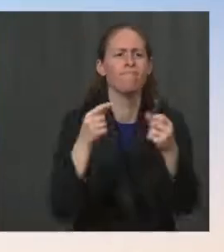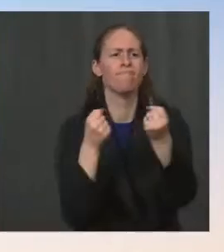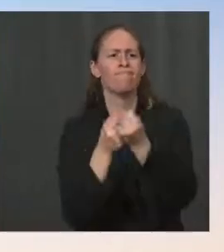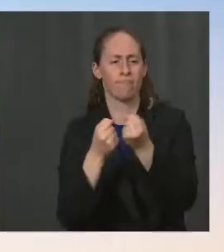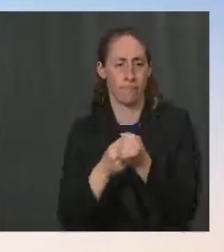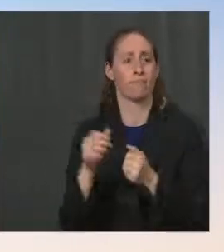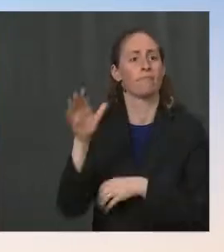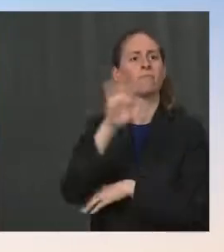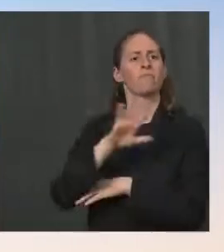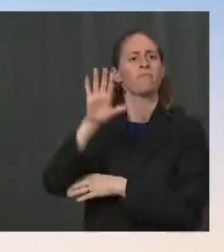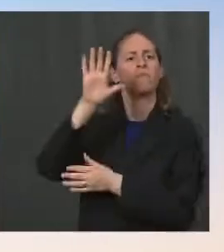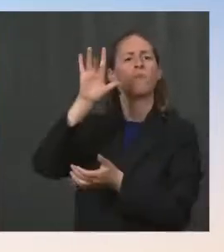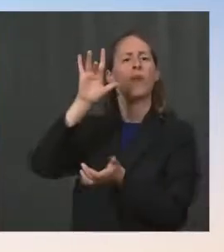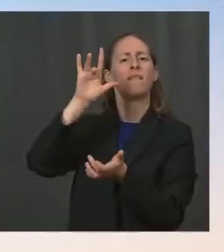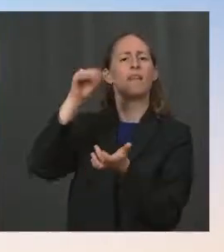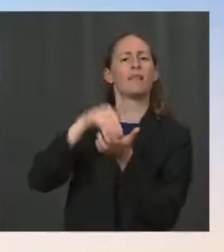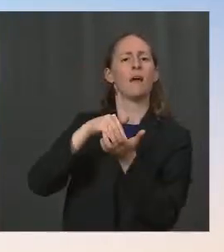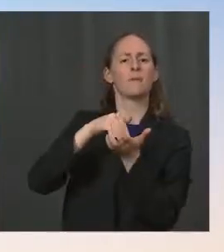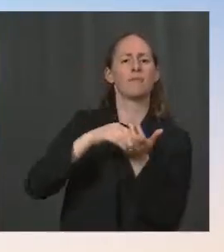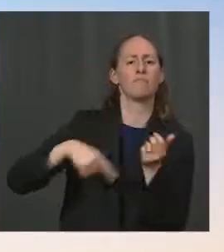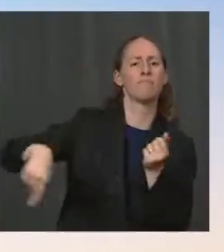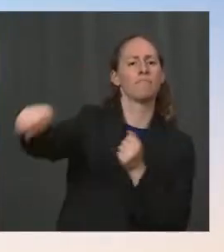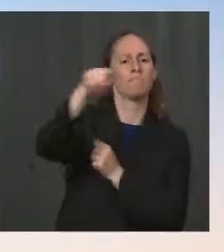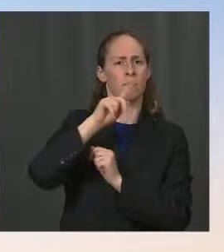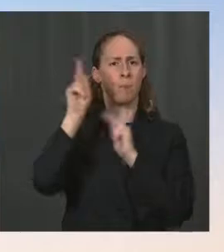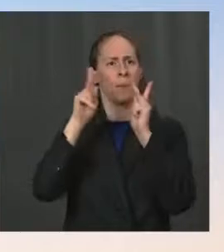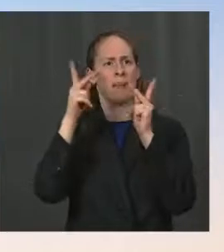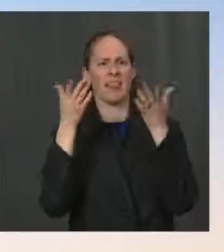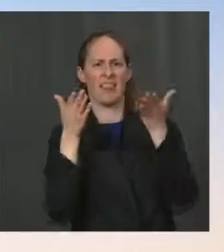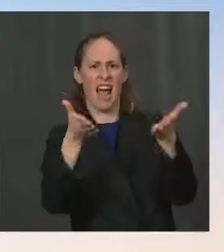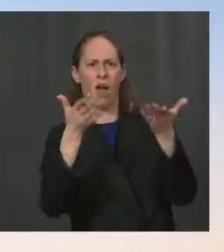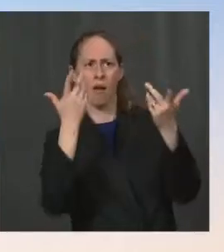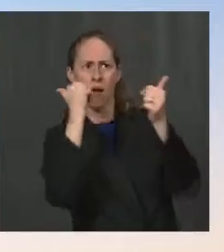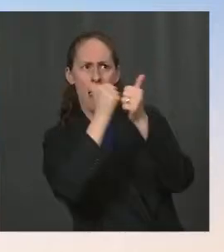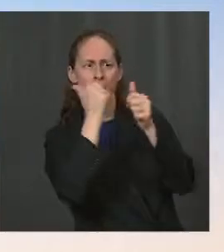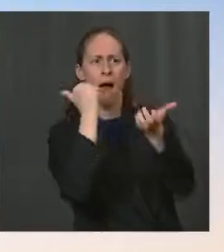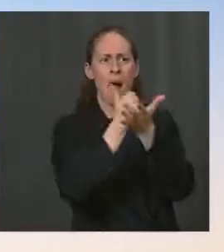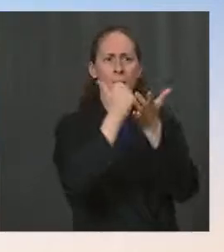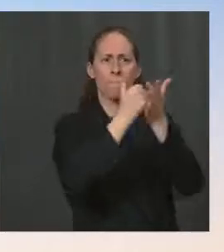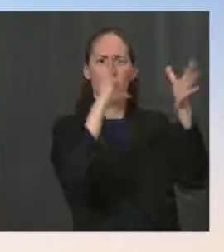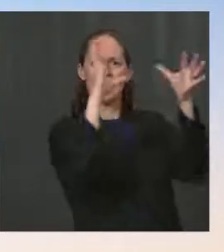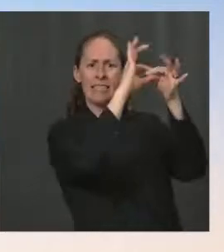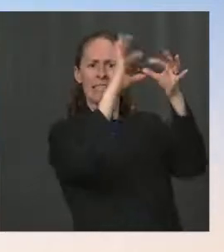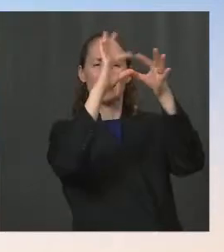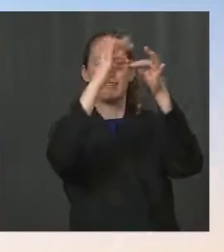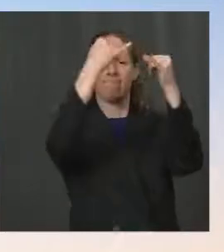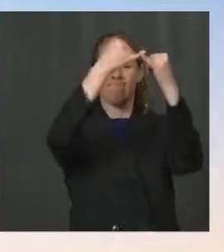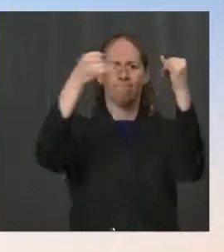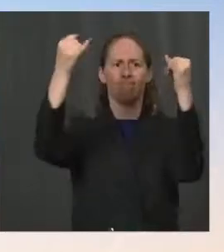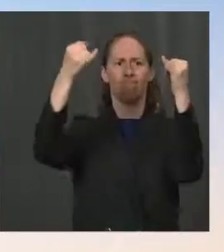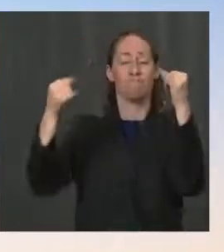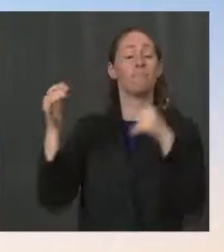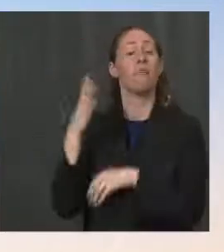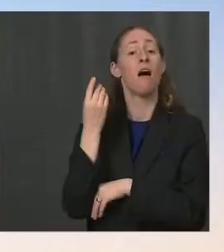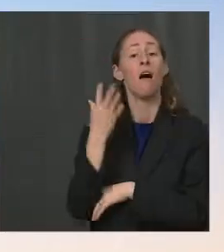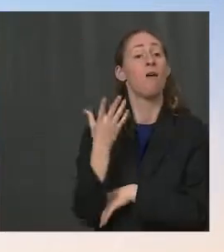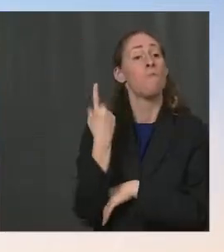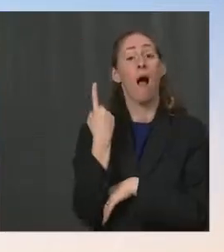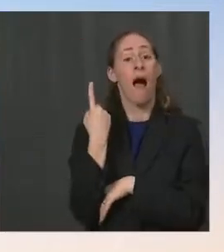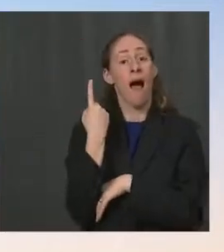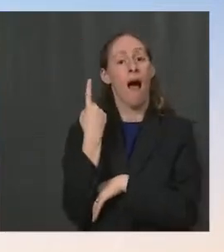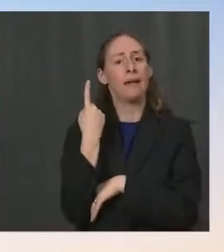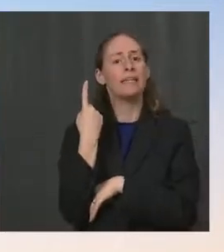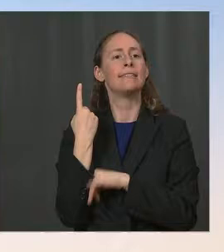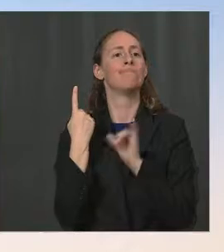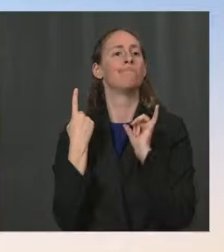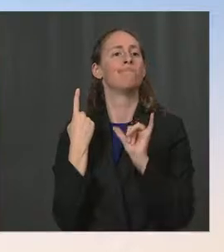and damage to the healthcare facilities in Louisiana remains a significant problem. We are prioritizing the deployment of generators to